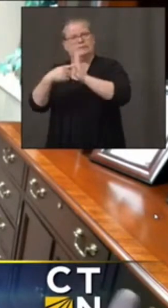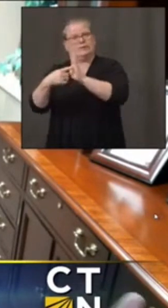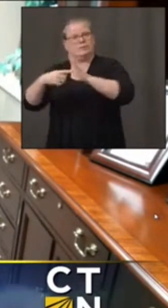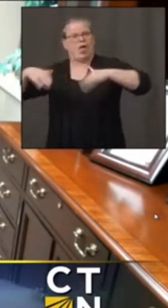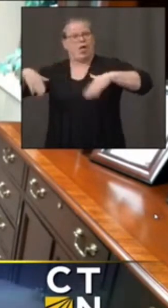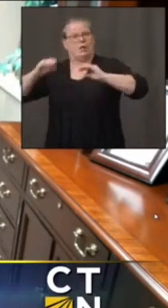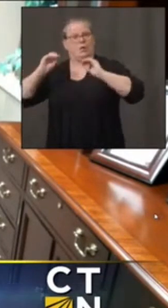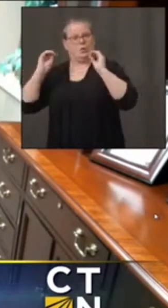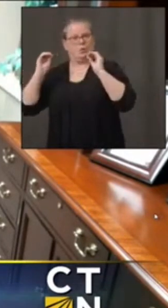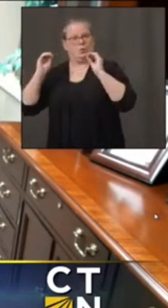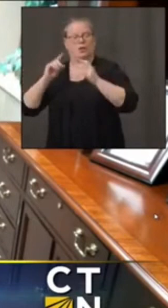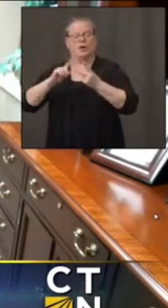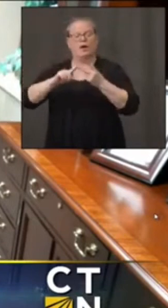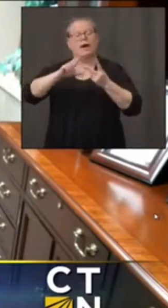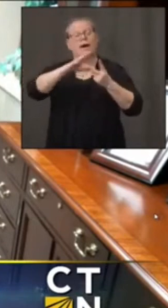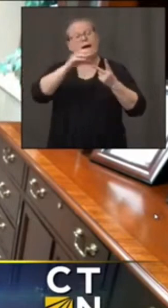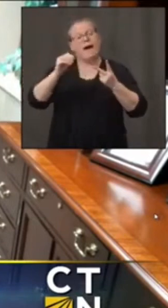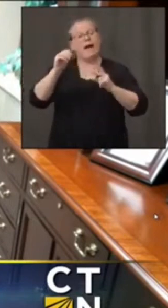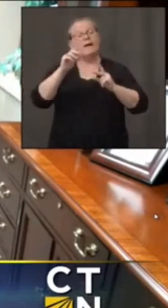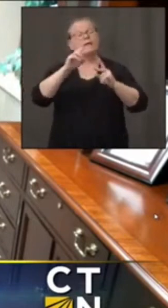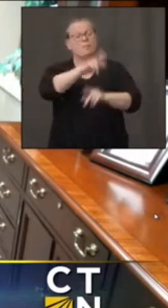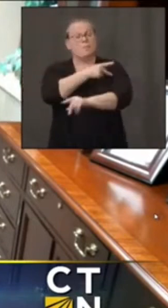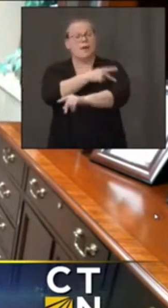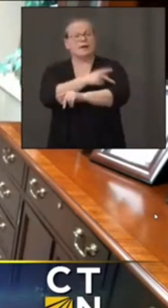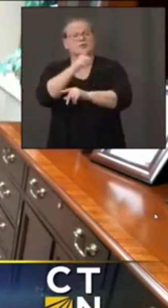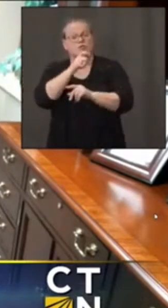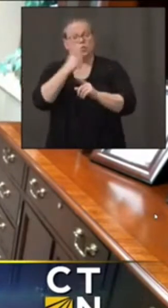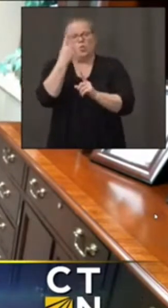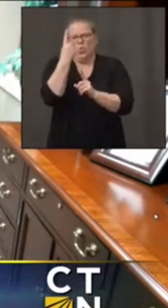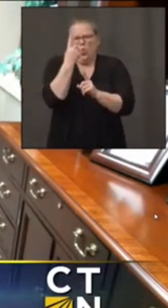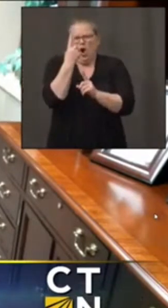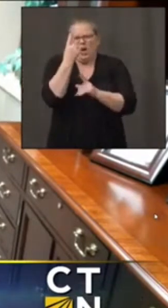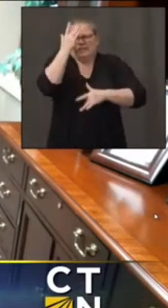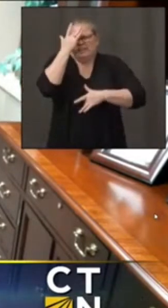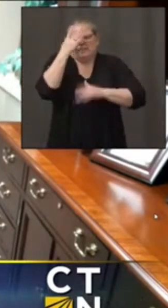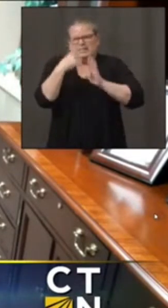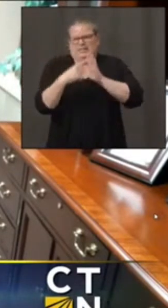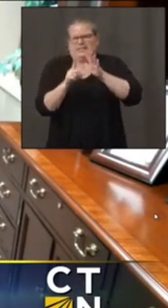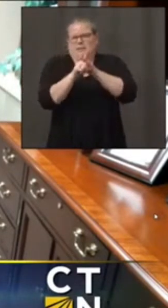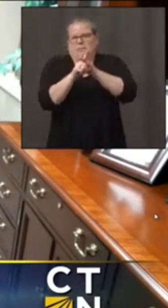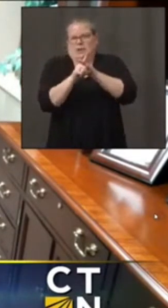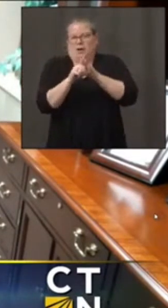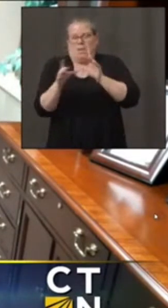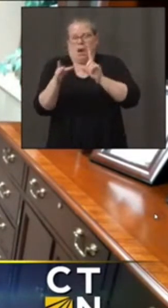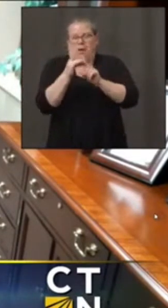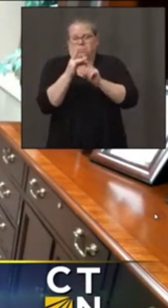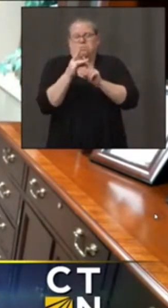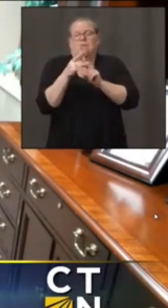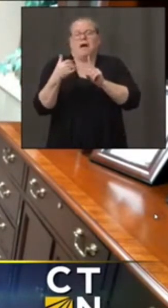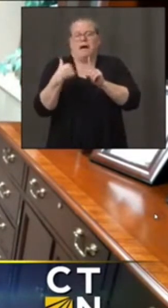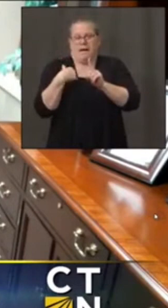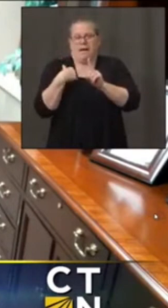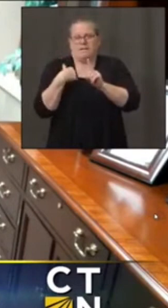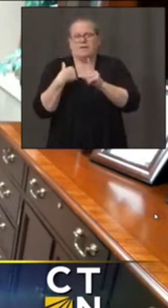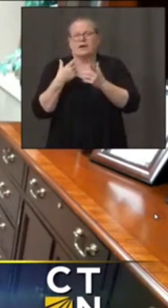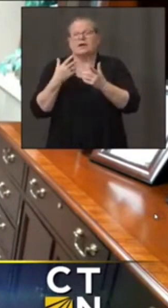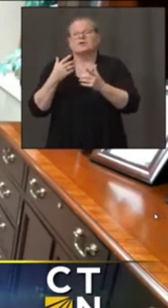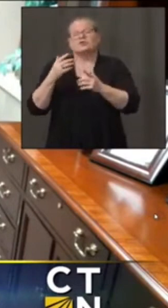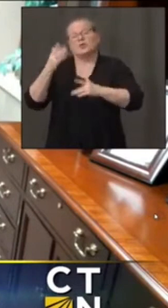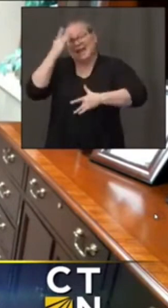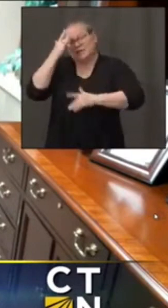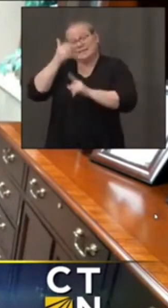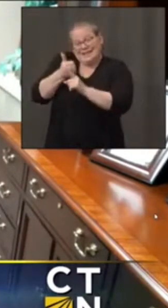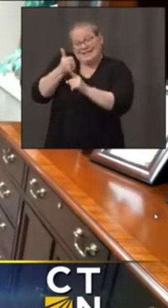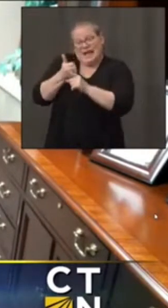single symptom. We are trying very hard to prevent illness. Our testing and tracing is much better. The data